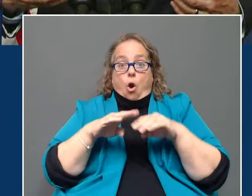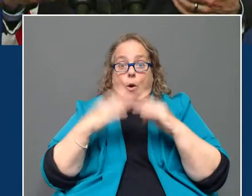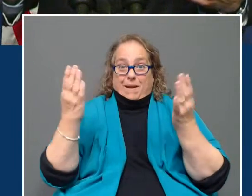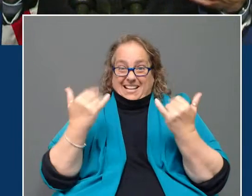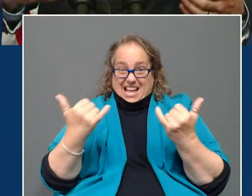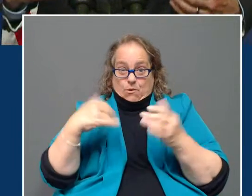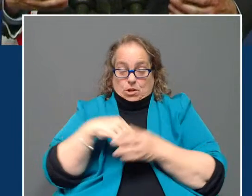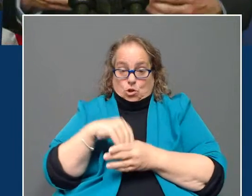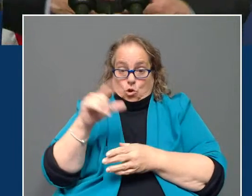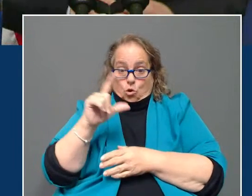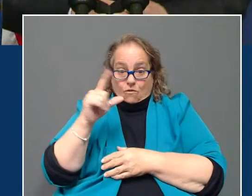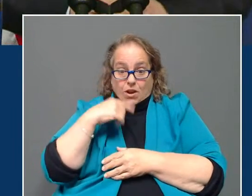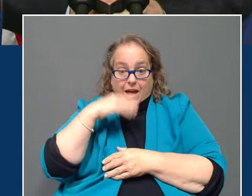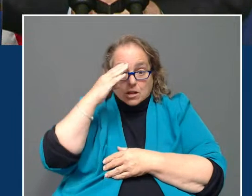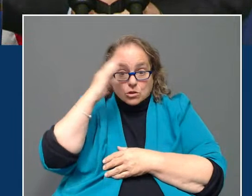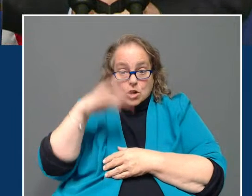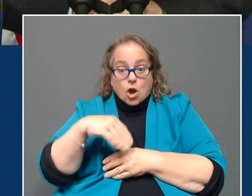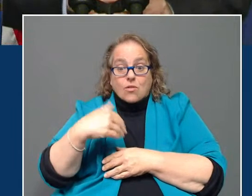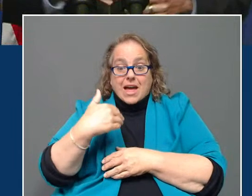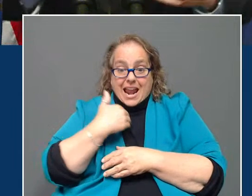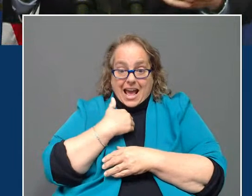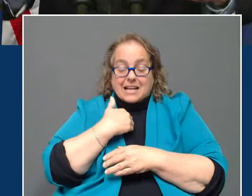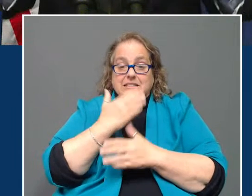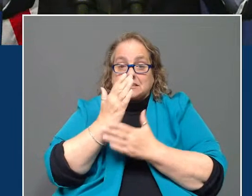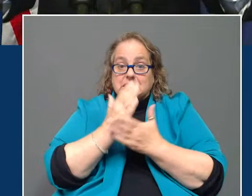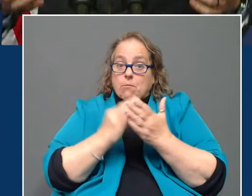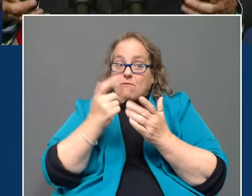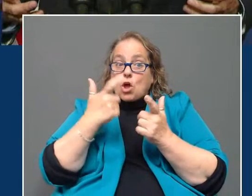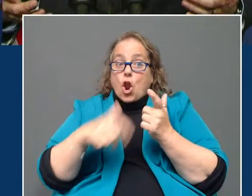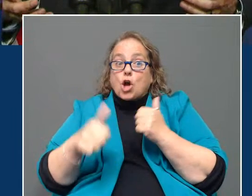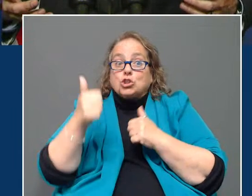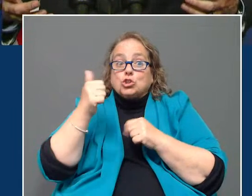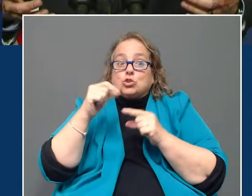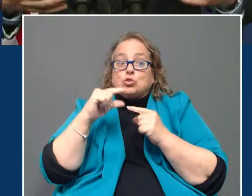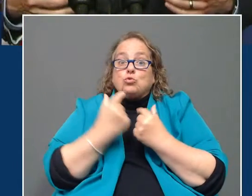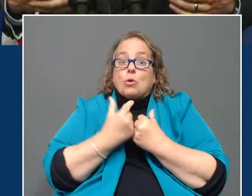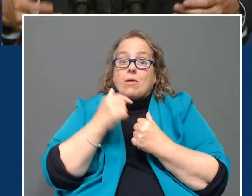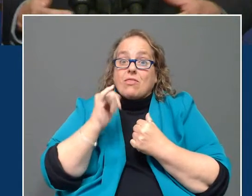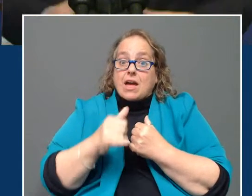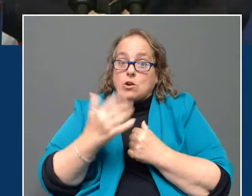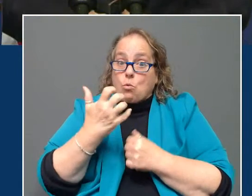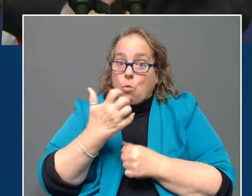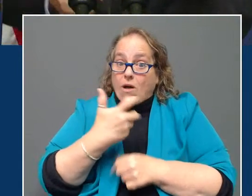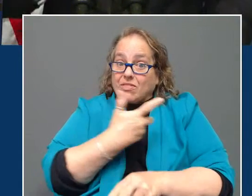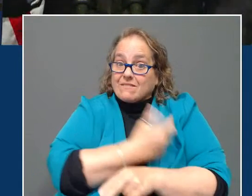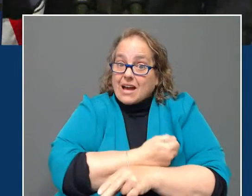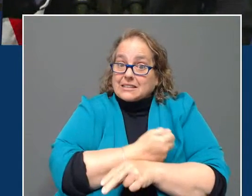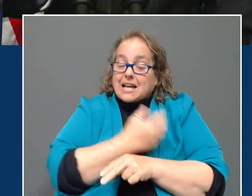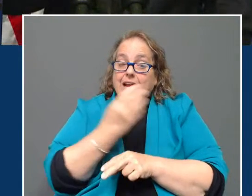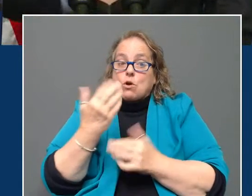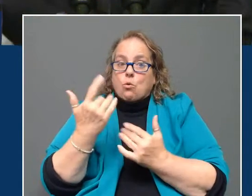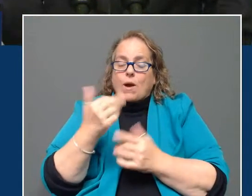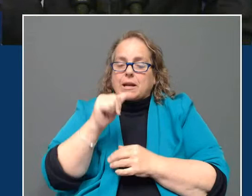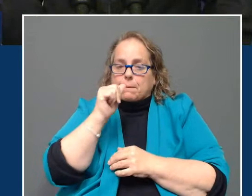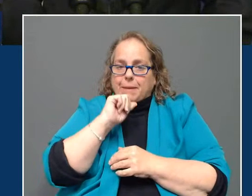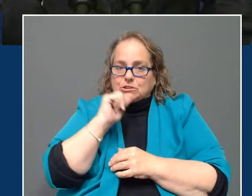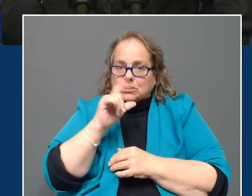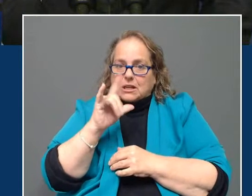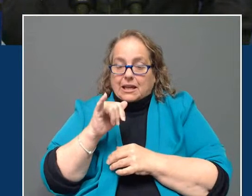know has had some of the largest groups that want the vaccine and that have waited patiently. Sign